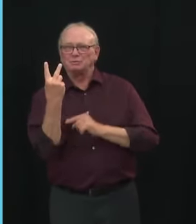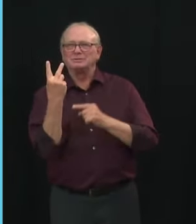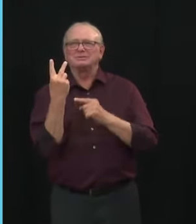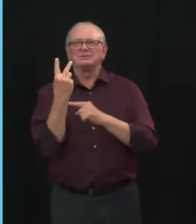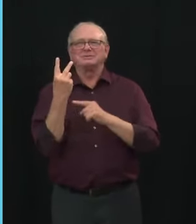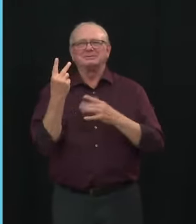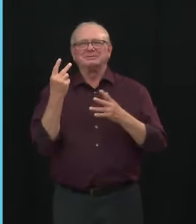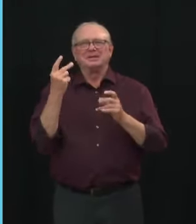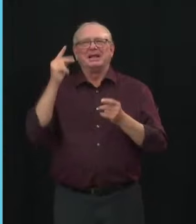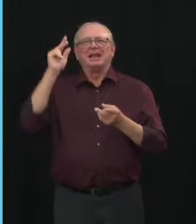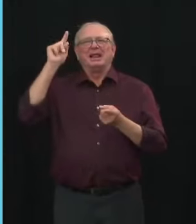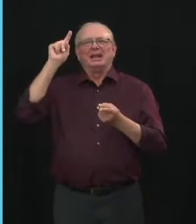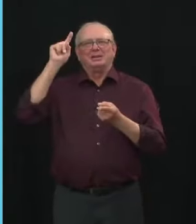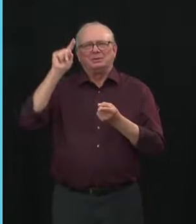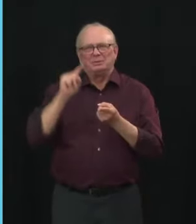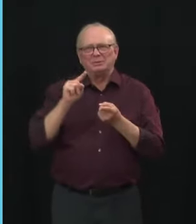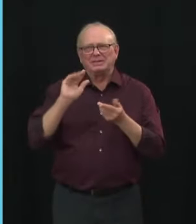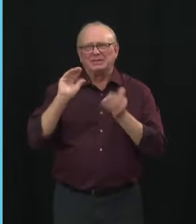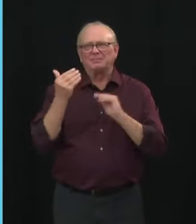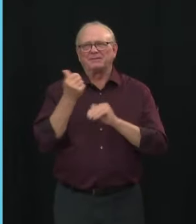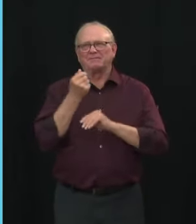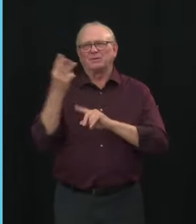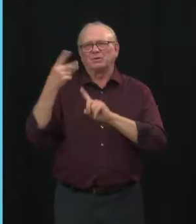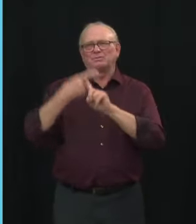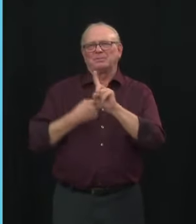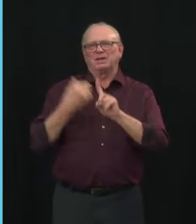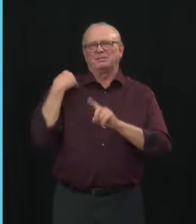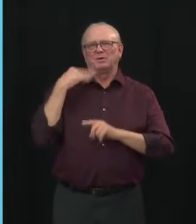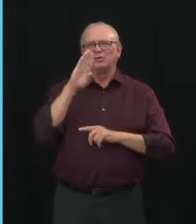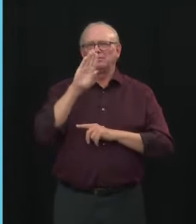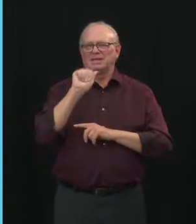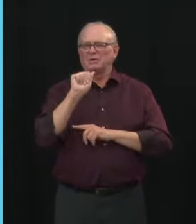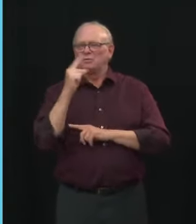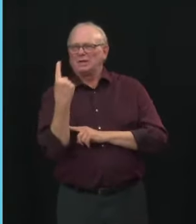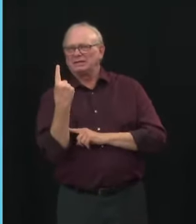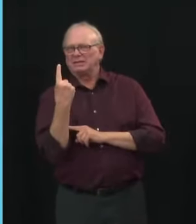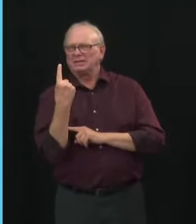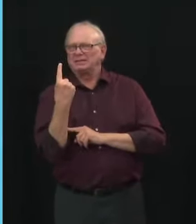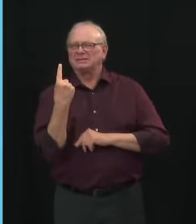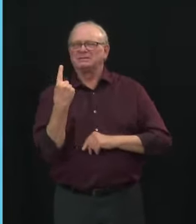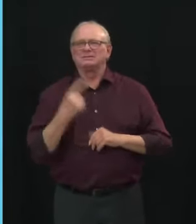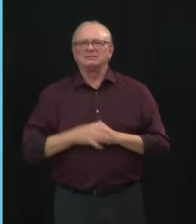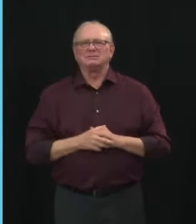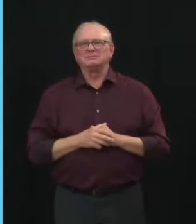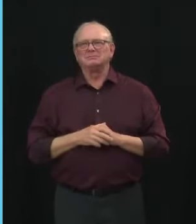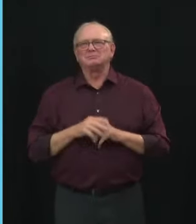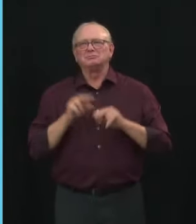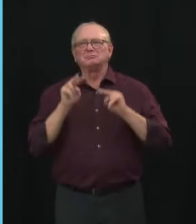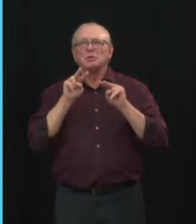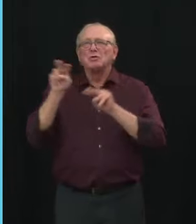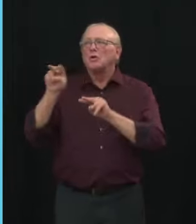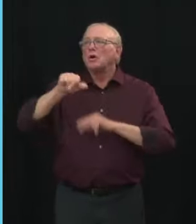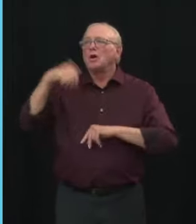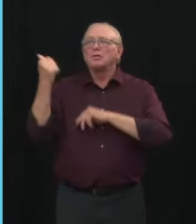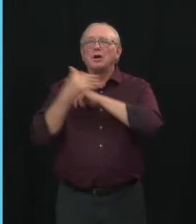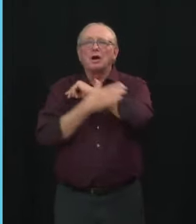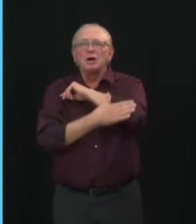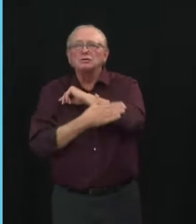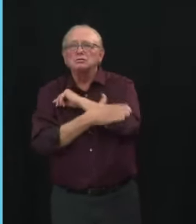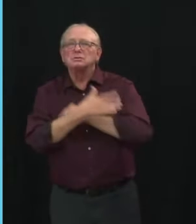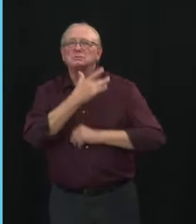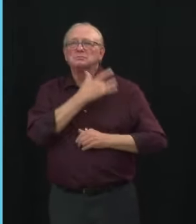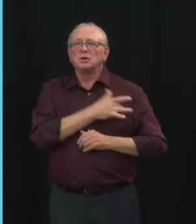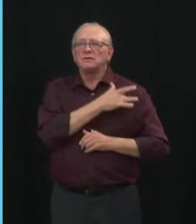ago with BA1. That's what we've been expecting based on experience in other jurisdictions such as BC and